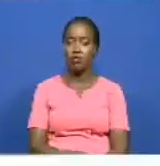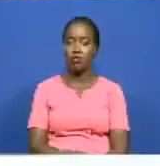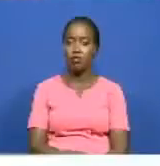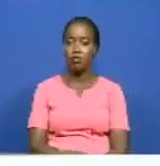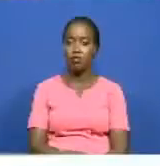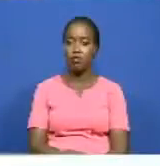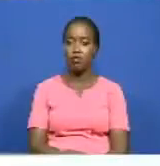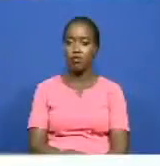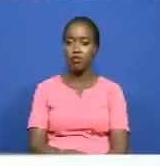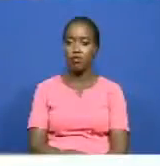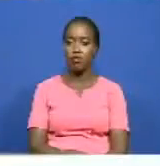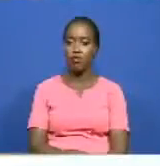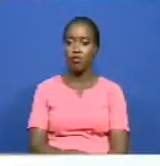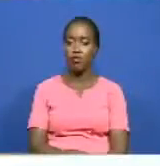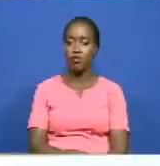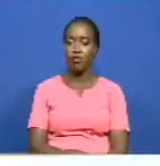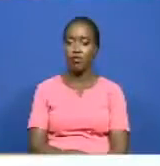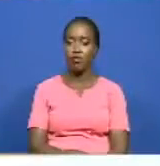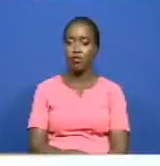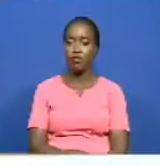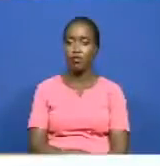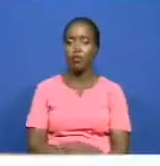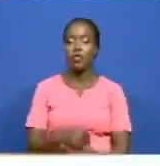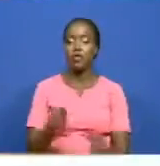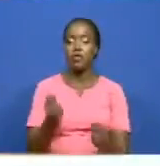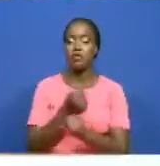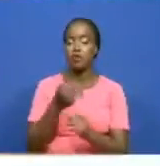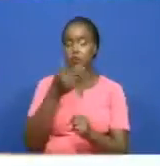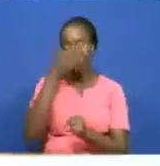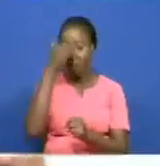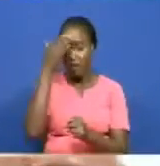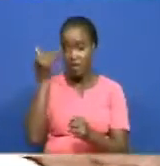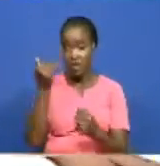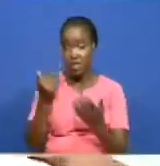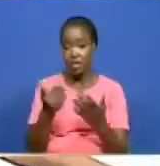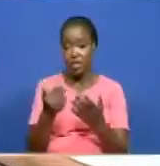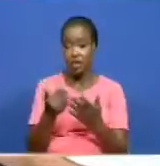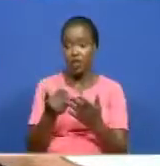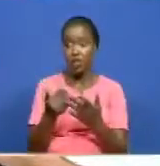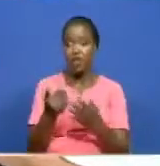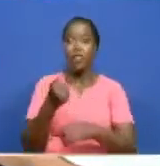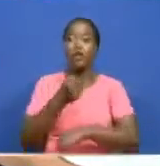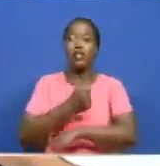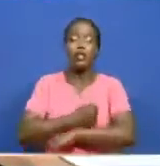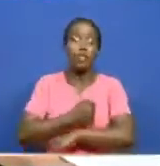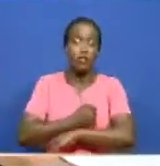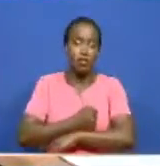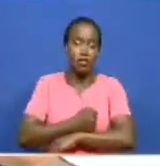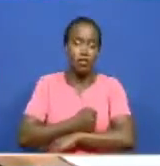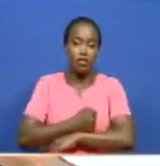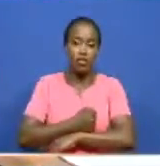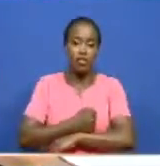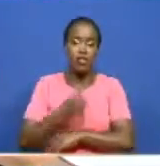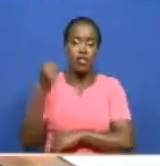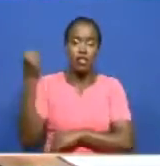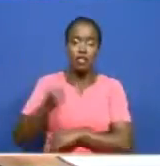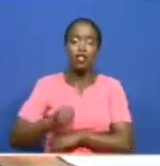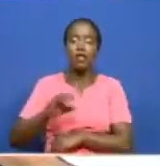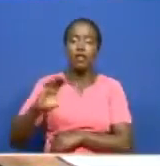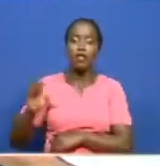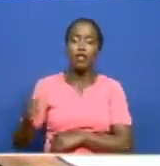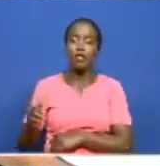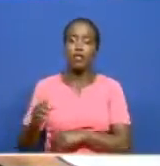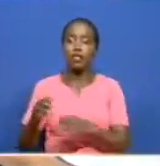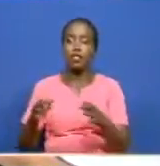As we speak, matters covered. We cannot forget to look at what is happening within the schools. Indeed, and our schools in Narok County are set